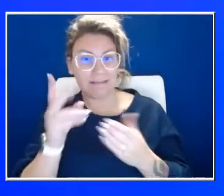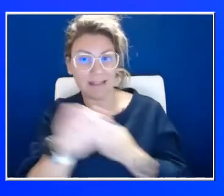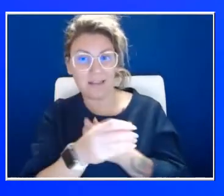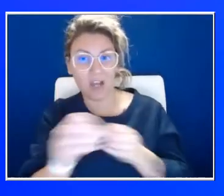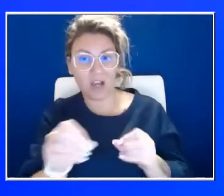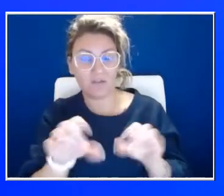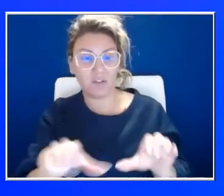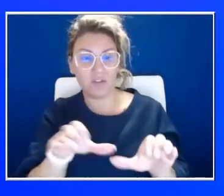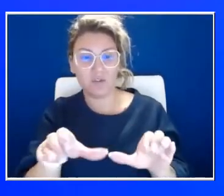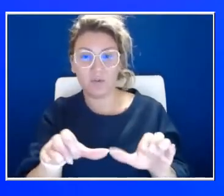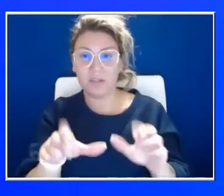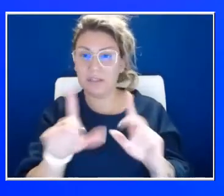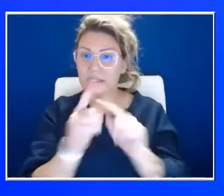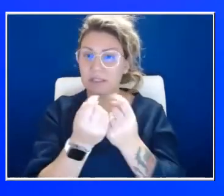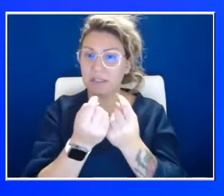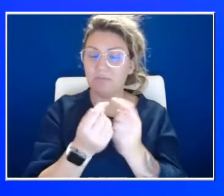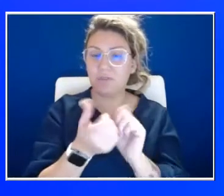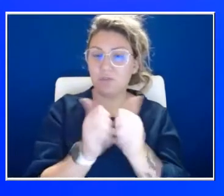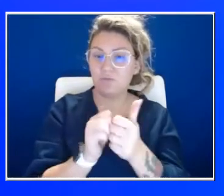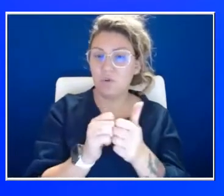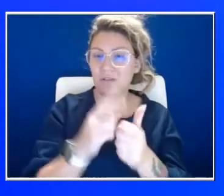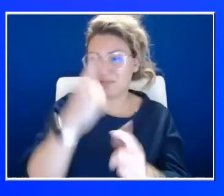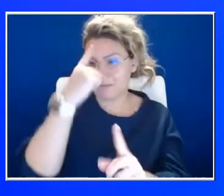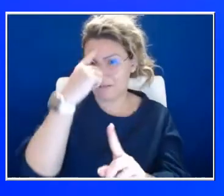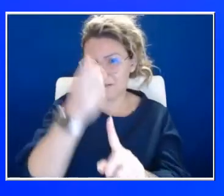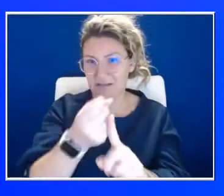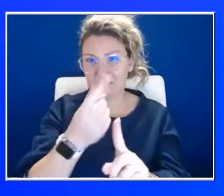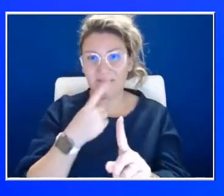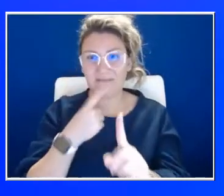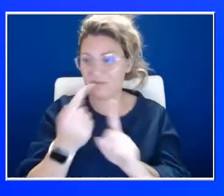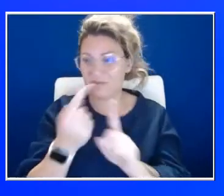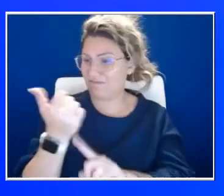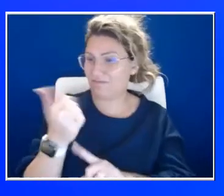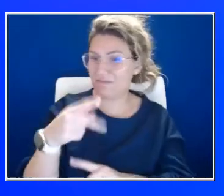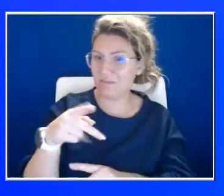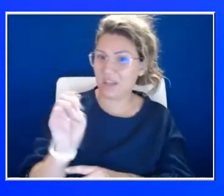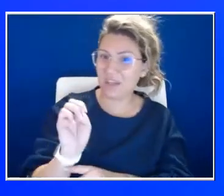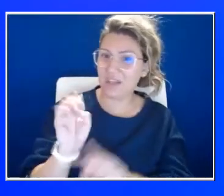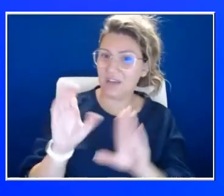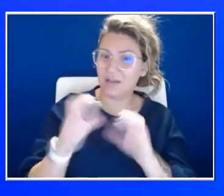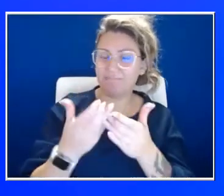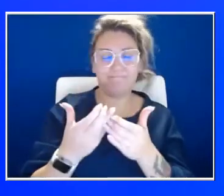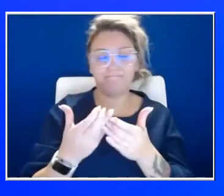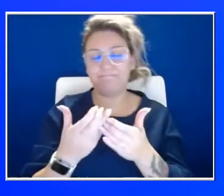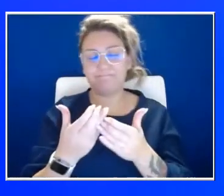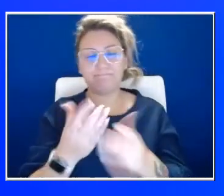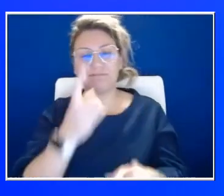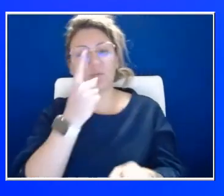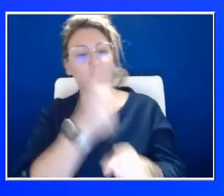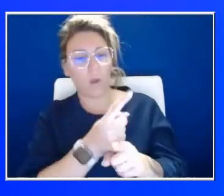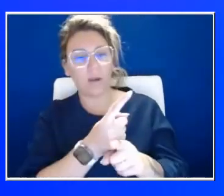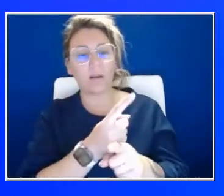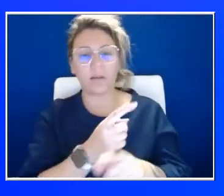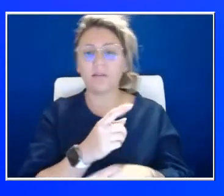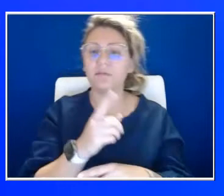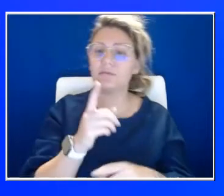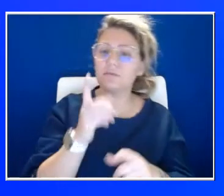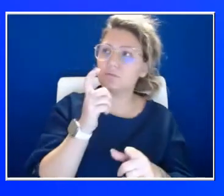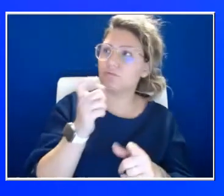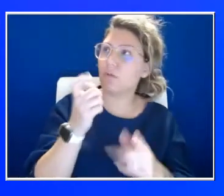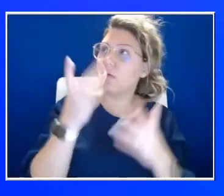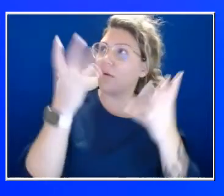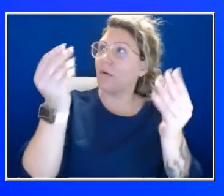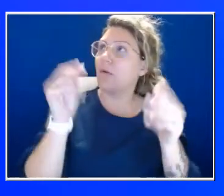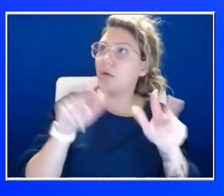class, and they hit their heads. So what do? Stop PE class? Right. Don't let them walk out in the parking lot in case they trip and